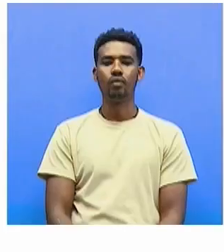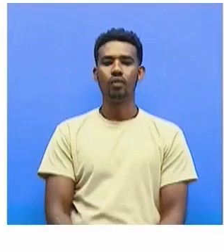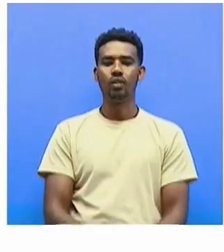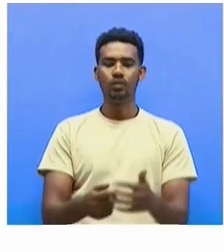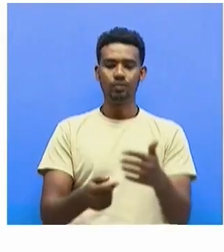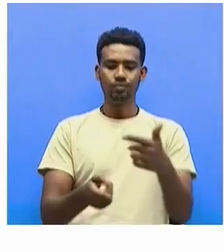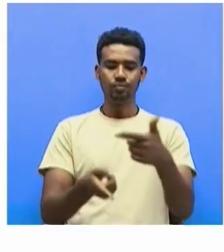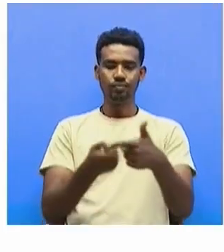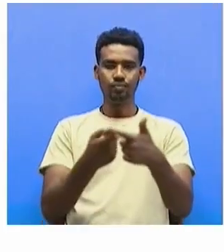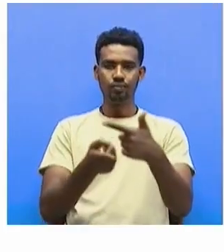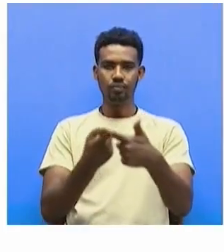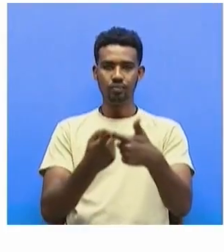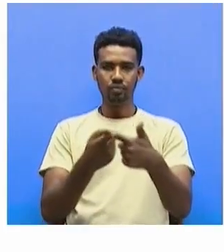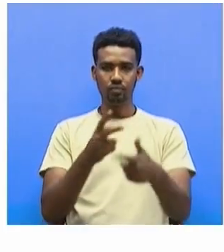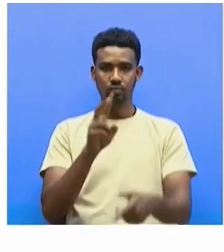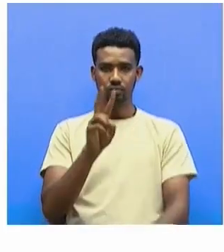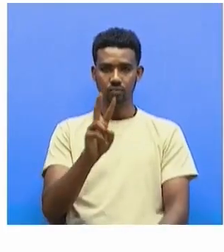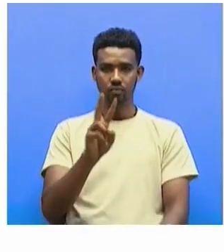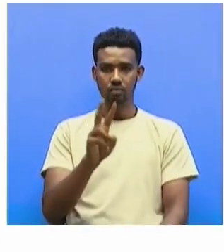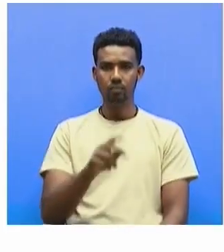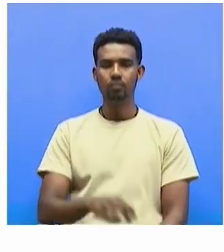2. Does